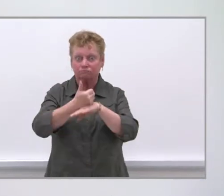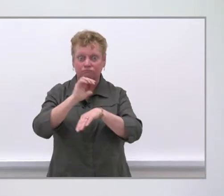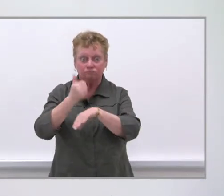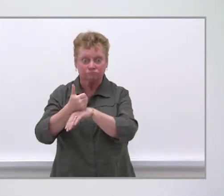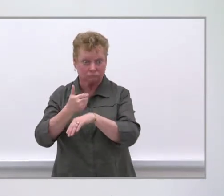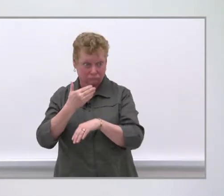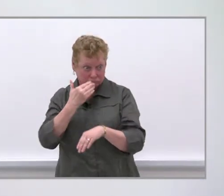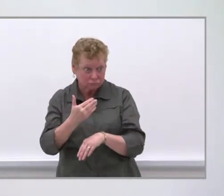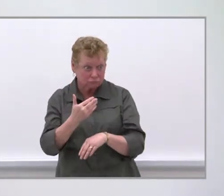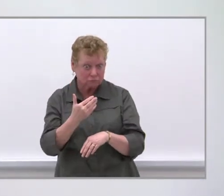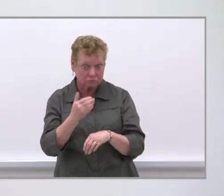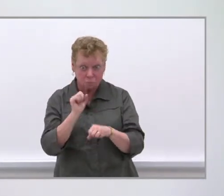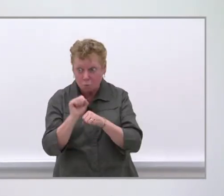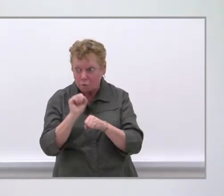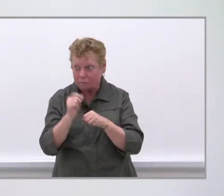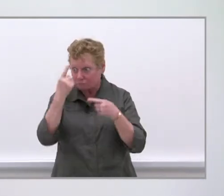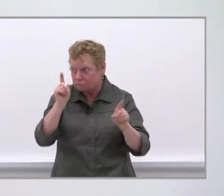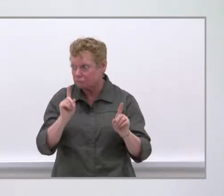are working.